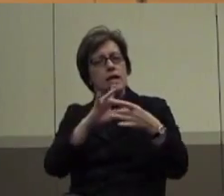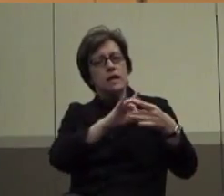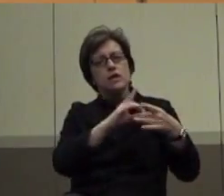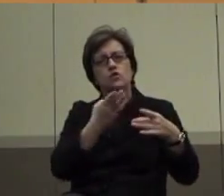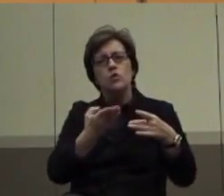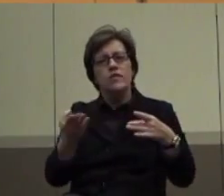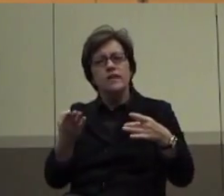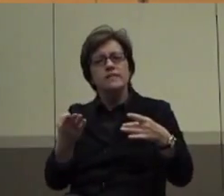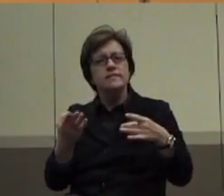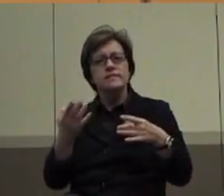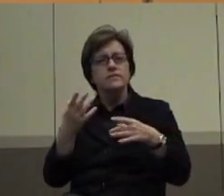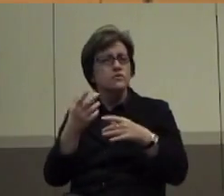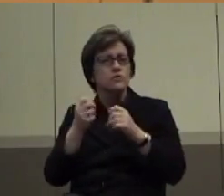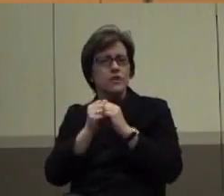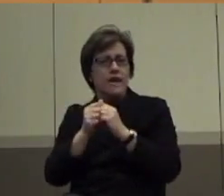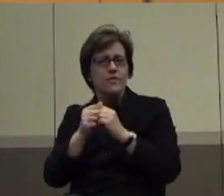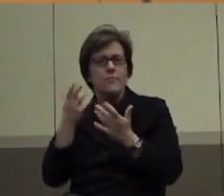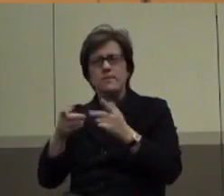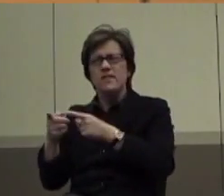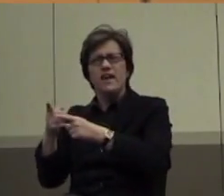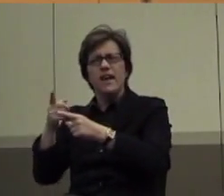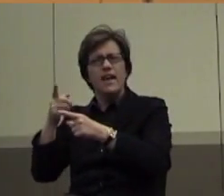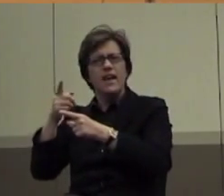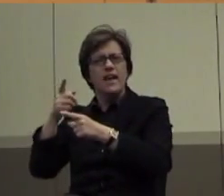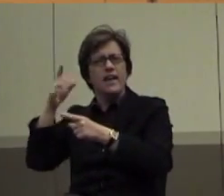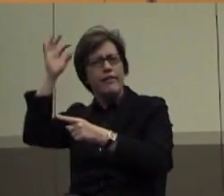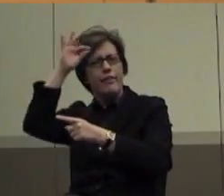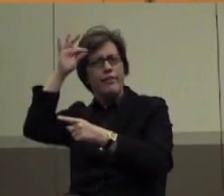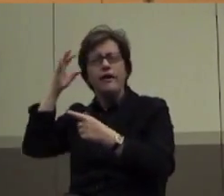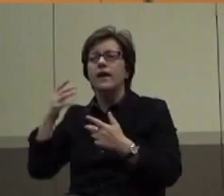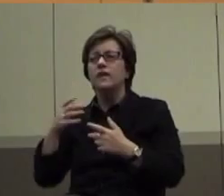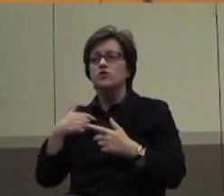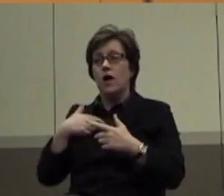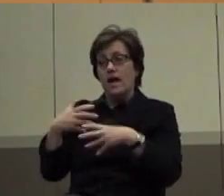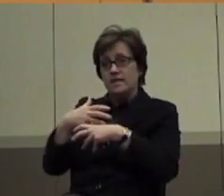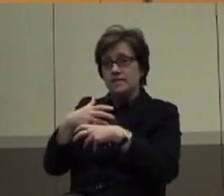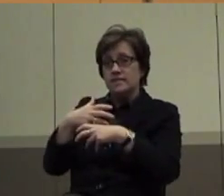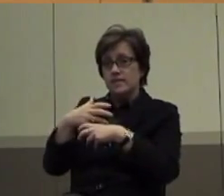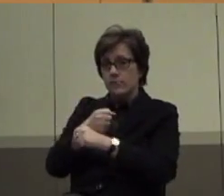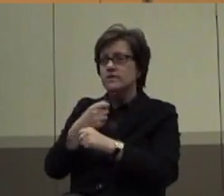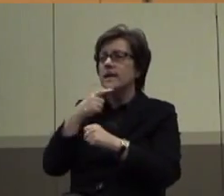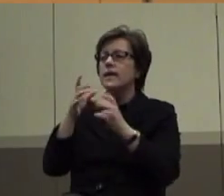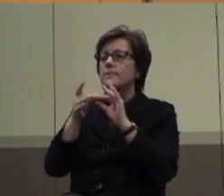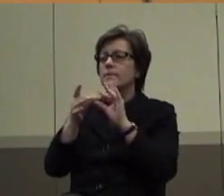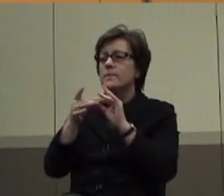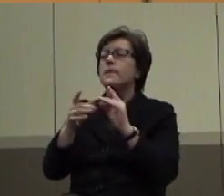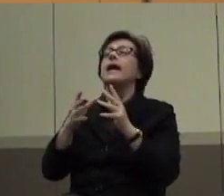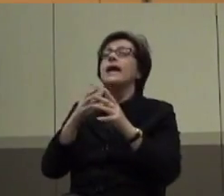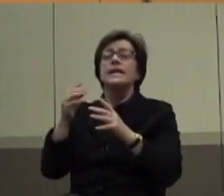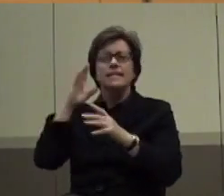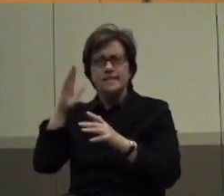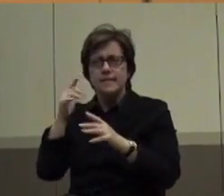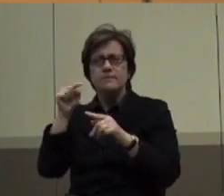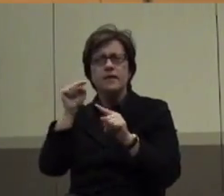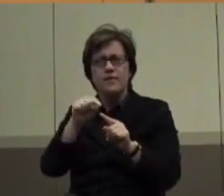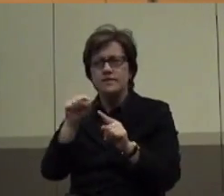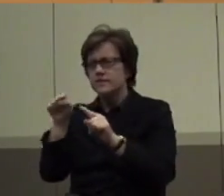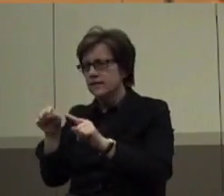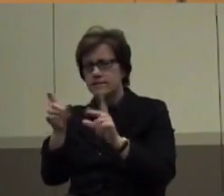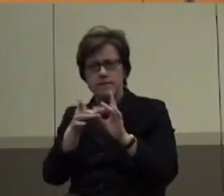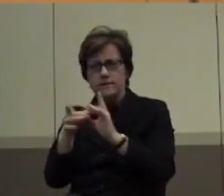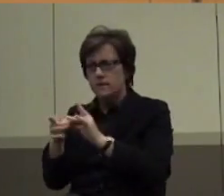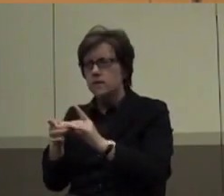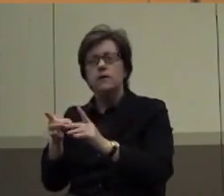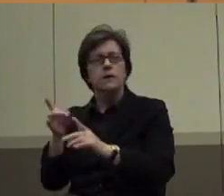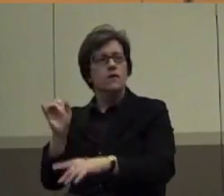not be putting together. So as I summarize it, I can say, and it seems like this is what's going on. I always do